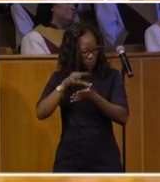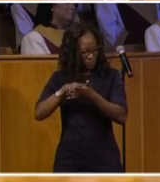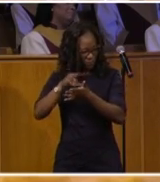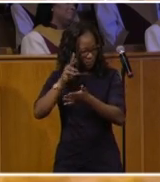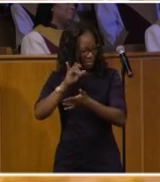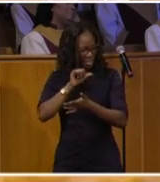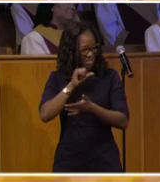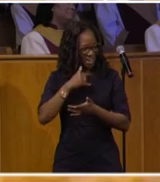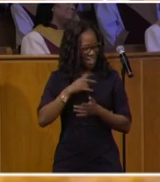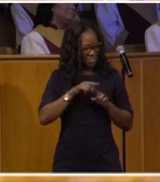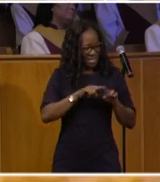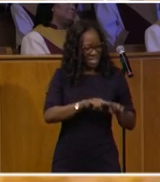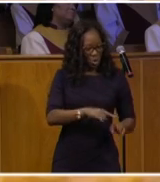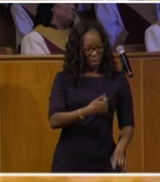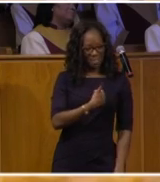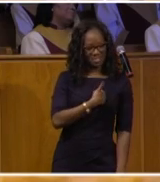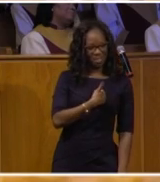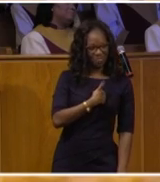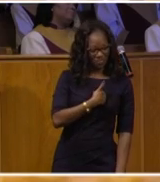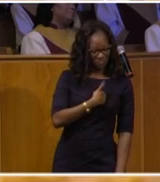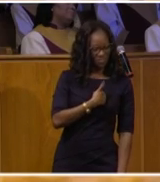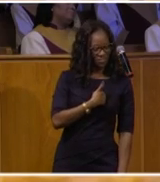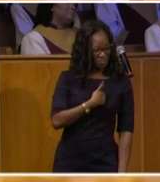that I didn't have to lean on myself.